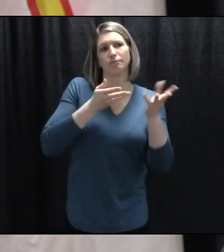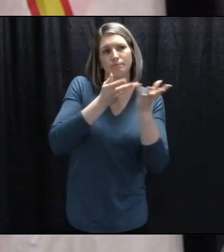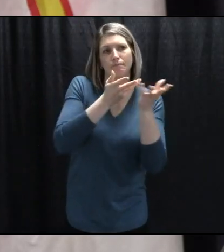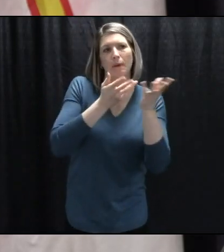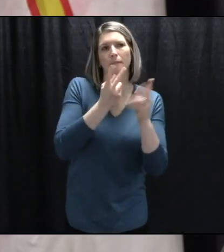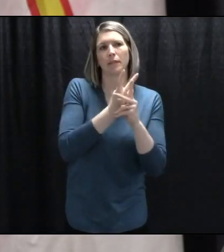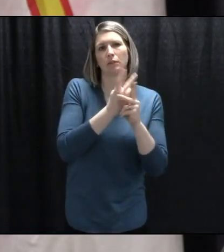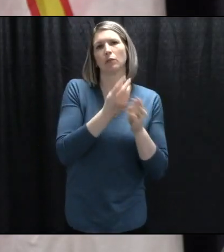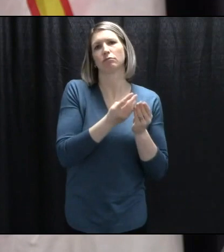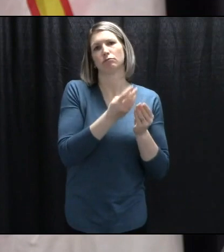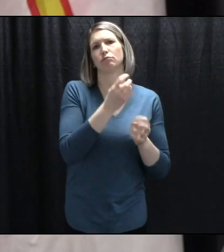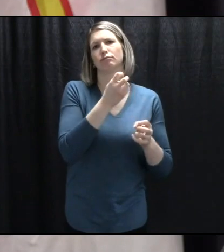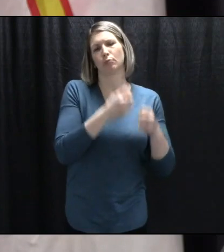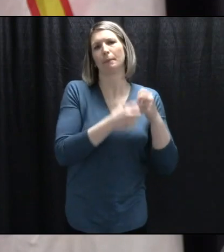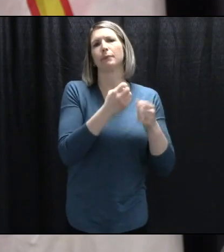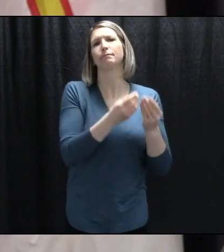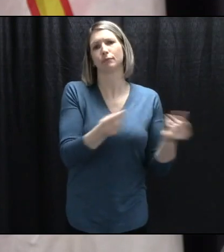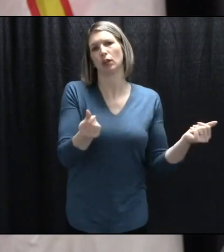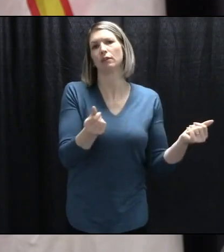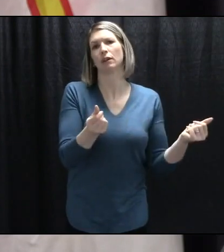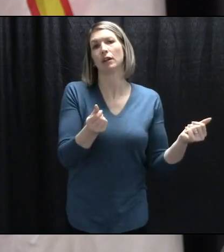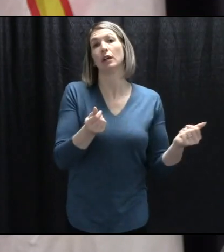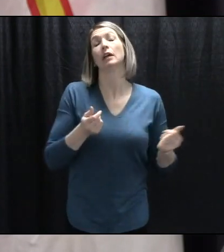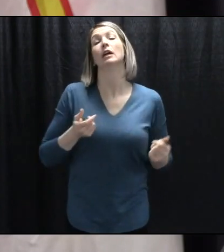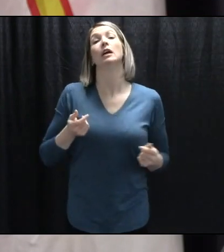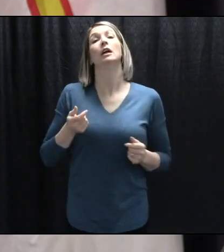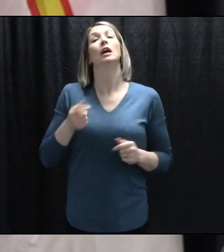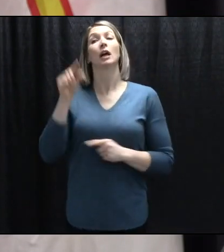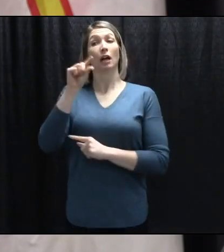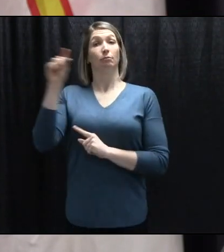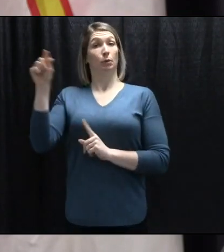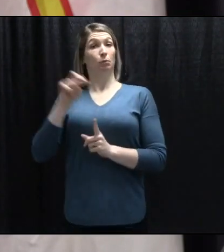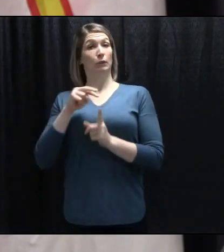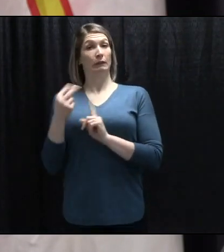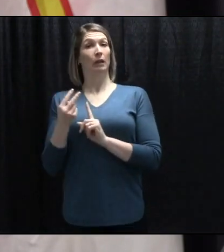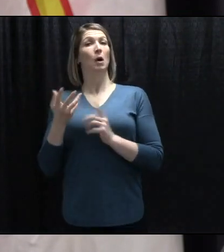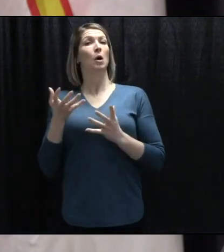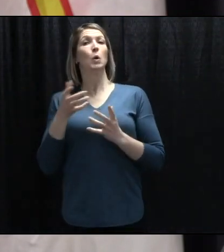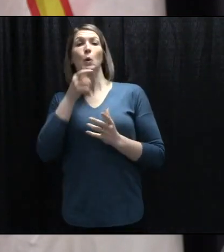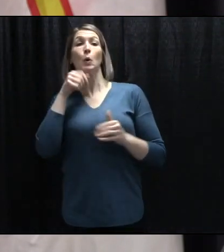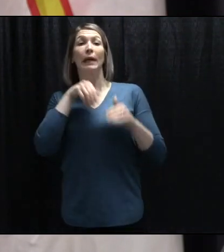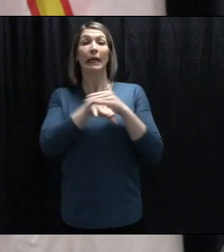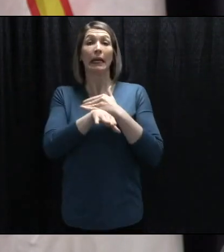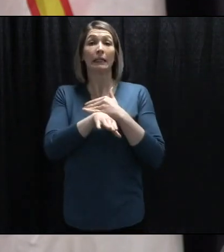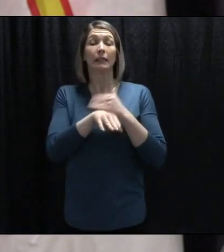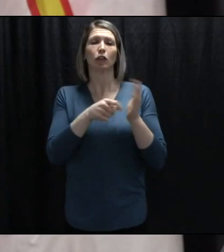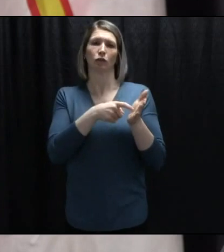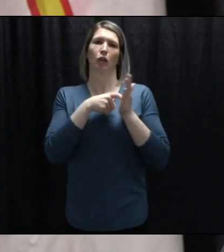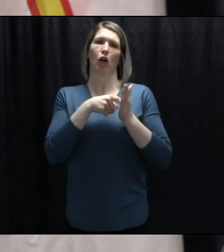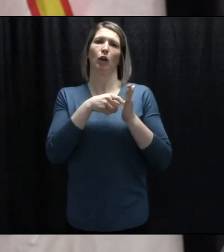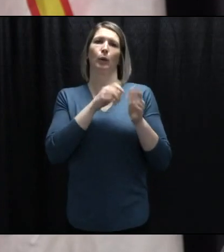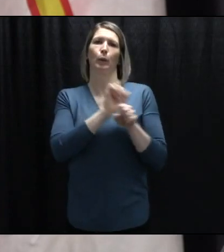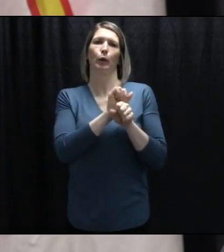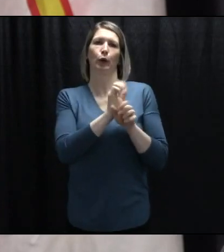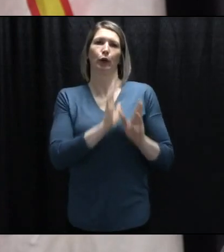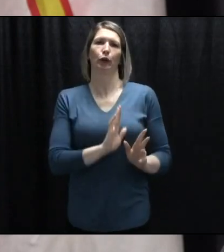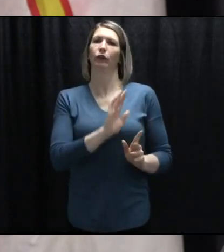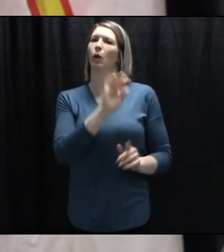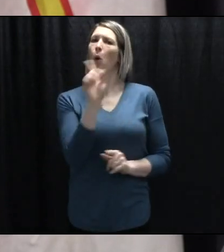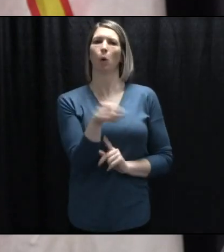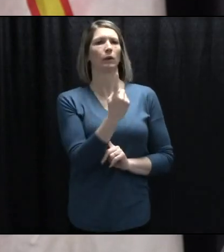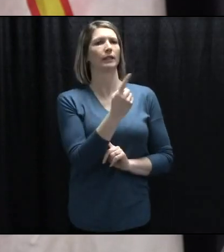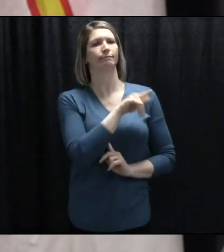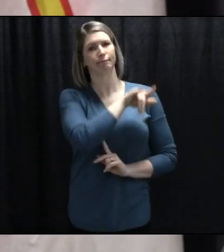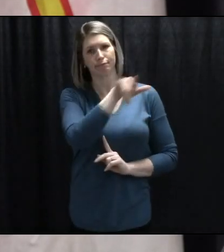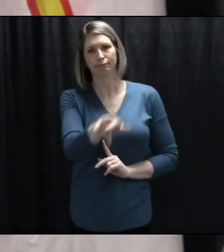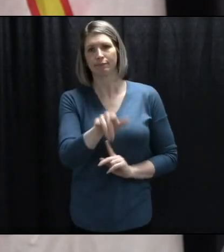So clearly for us, we want to see essential travelers only into Labrador or into